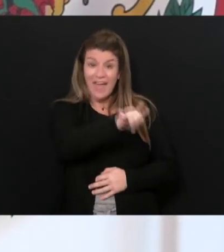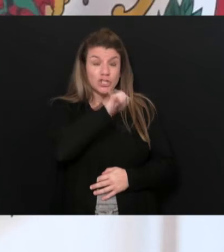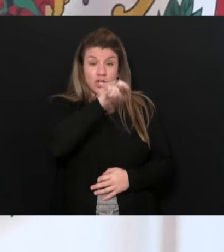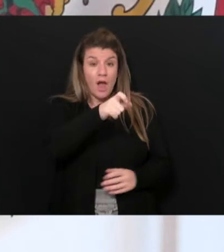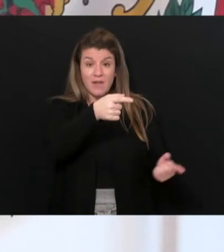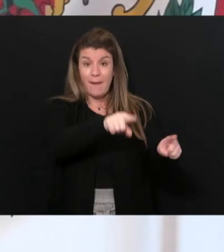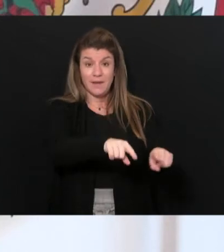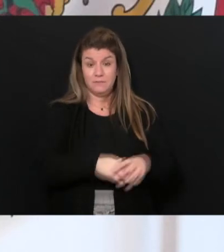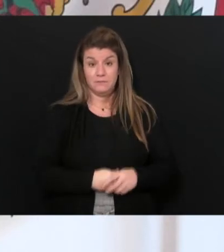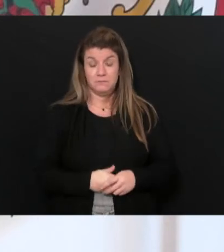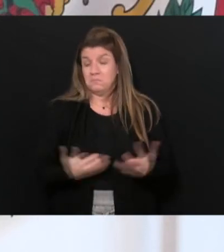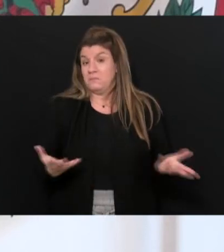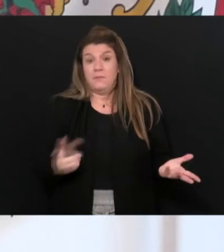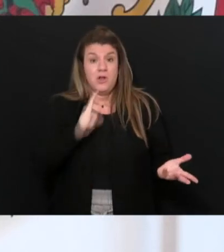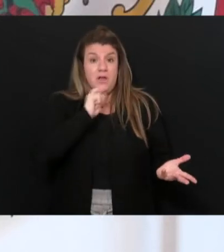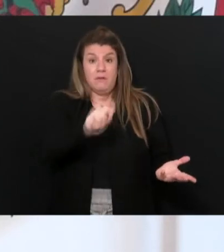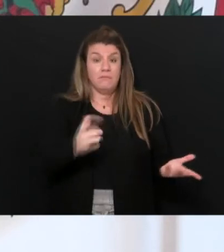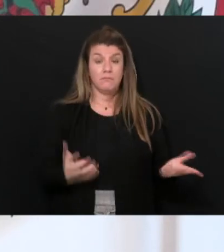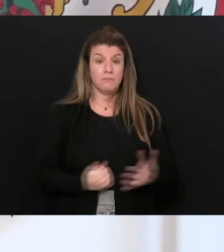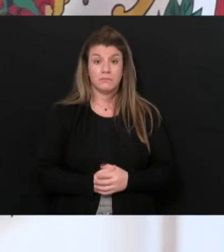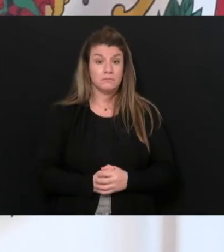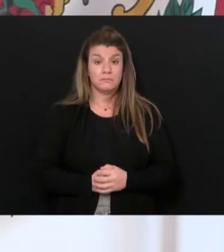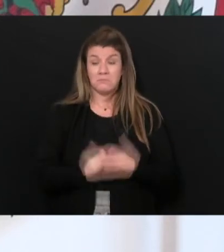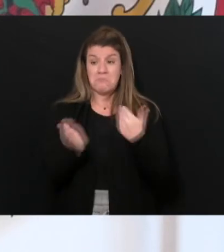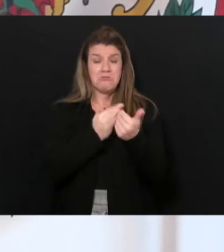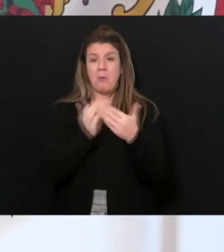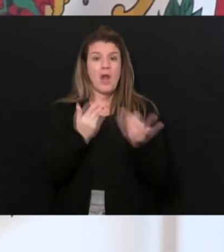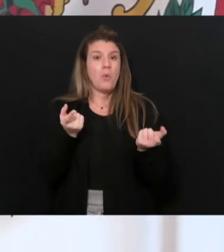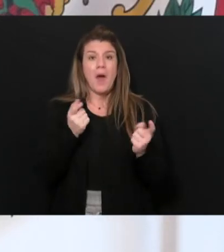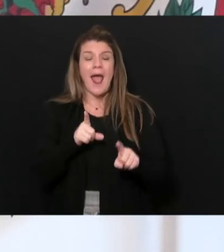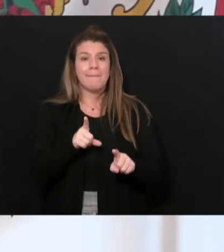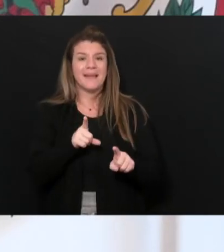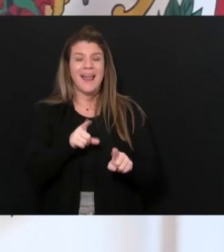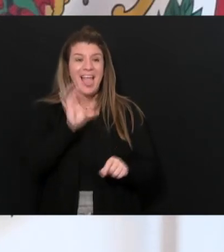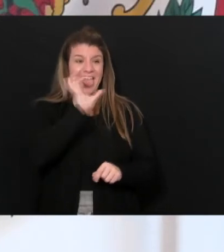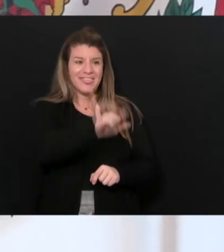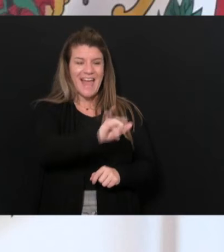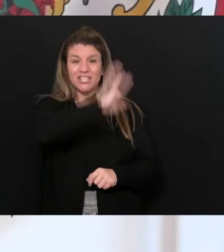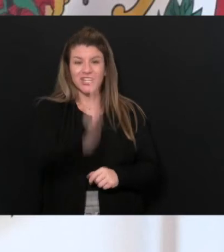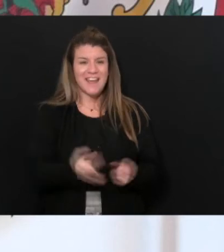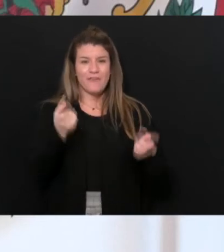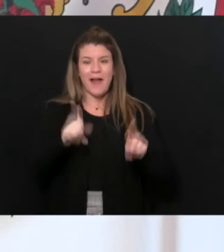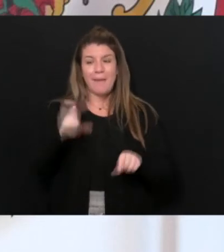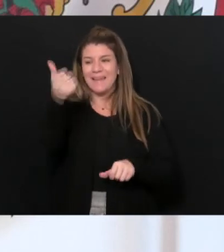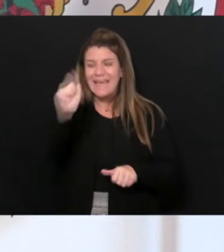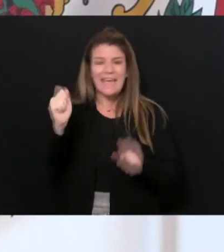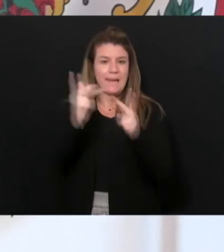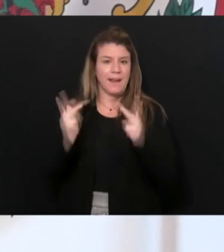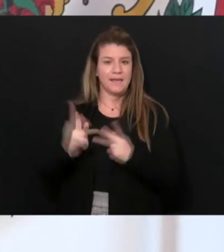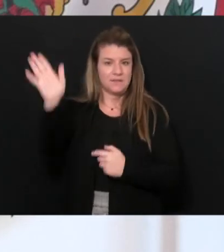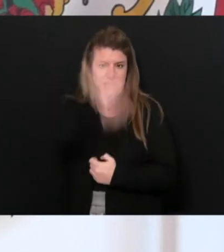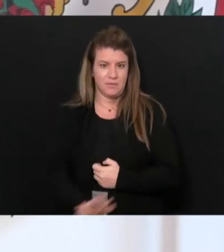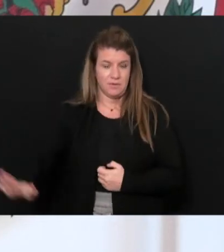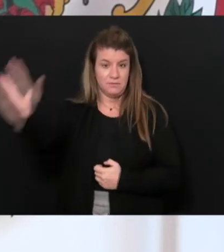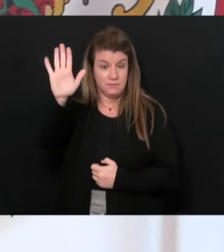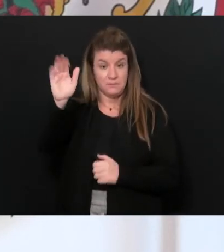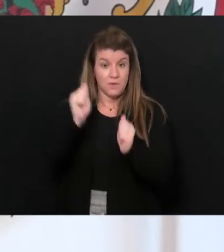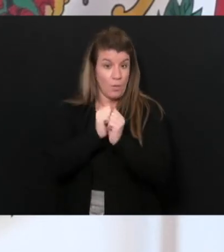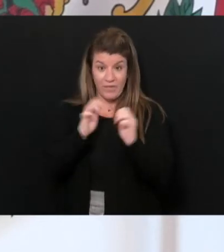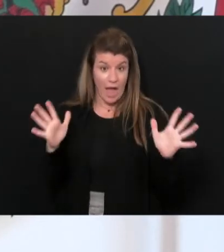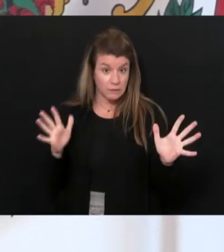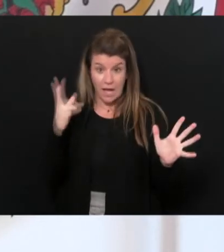shouldn't happen. That's all there is to it. No matter what, it shouldn't happen in any business, anywhere, and absolutely, without any